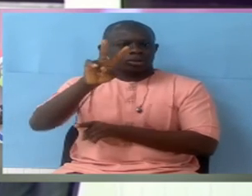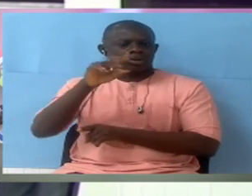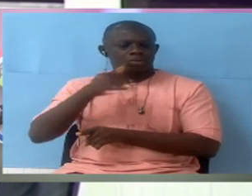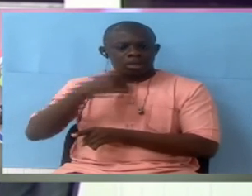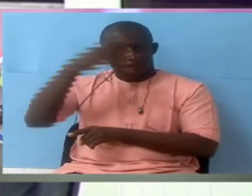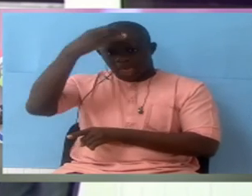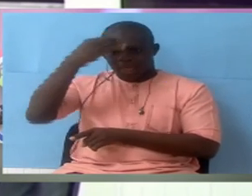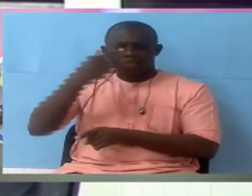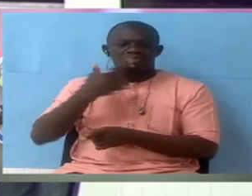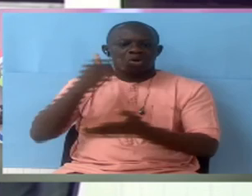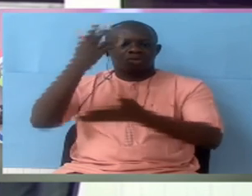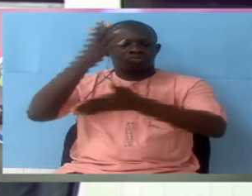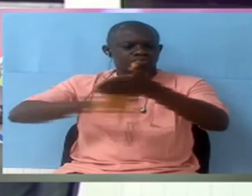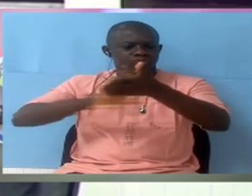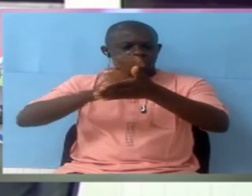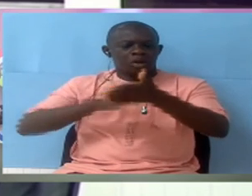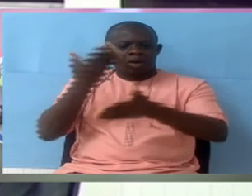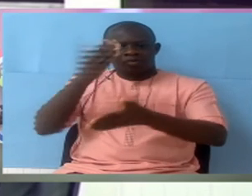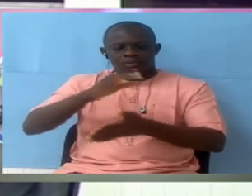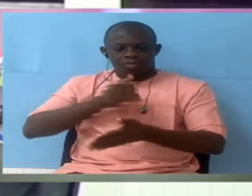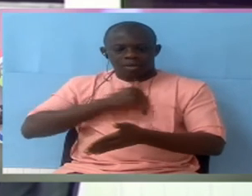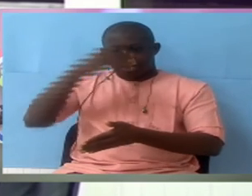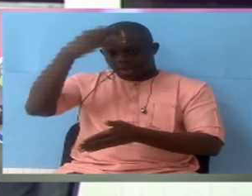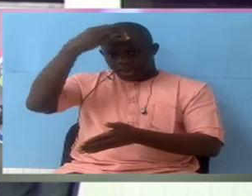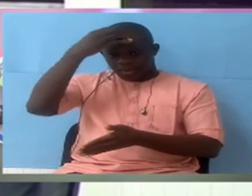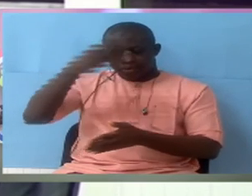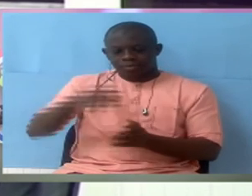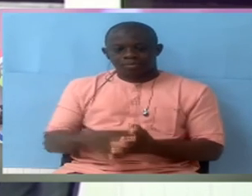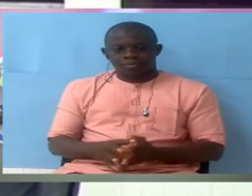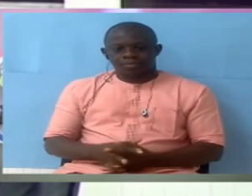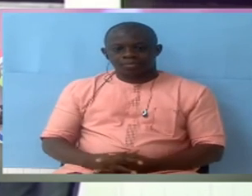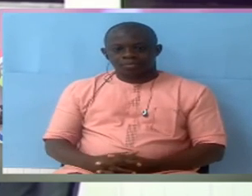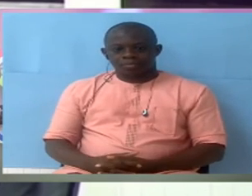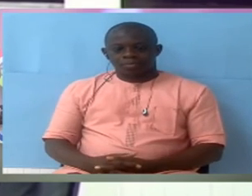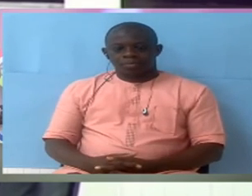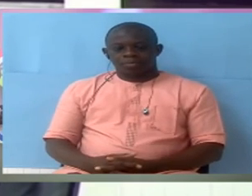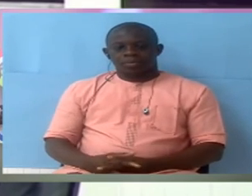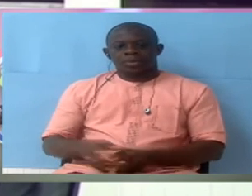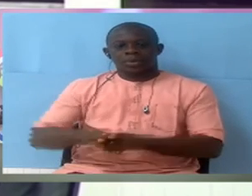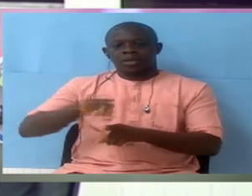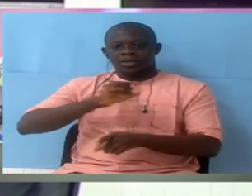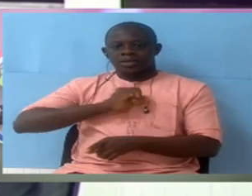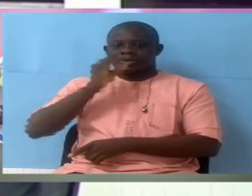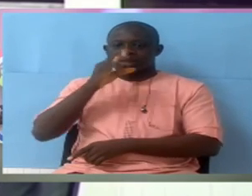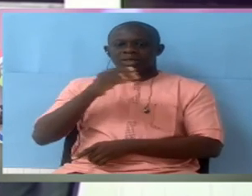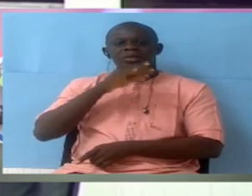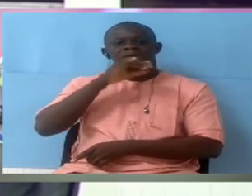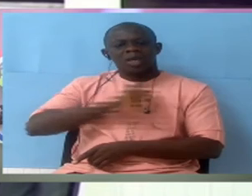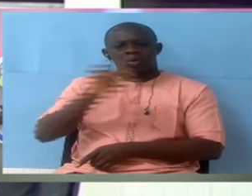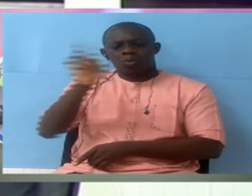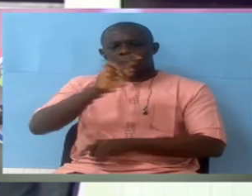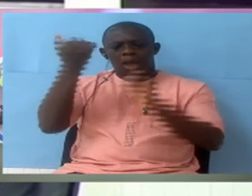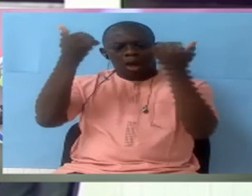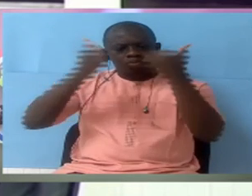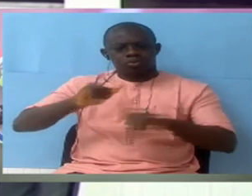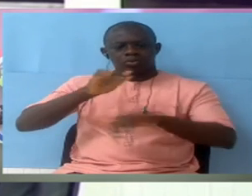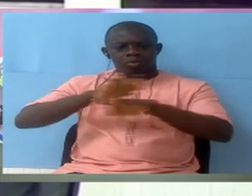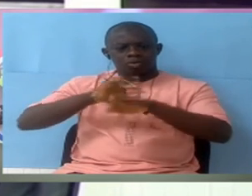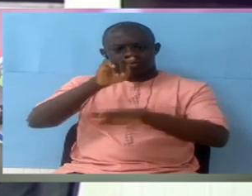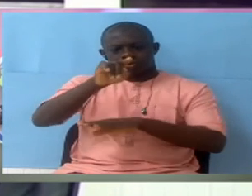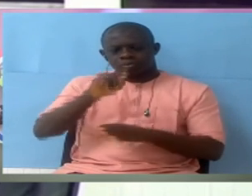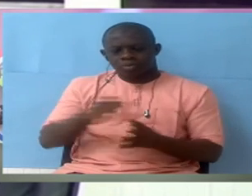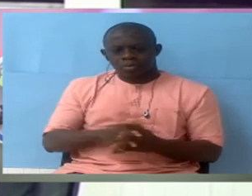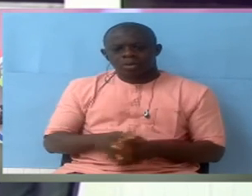Omar Koli gisse deret ji natcha baye ko suma bop bi, he said, "Sir, what happened to you?" Ci la mané ma yow lan mo la jot